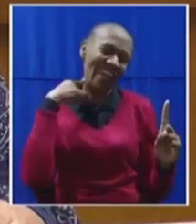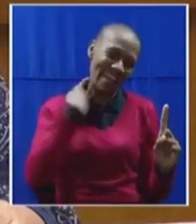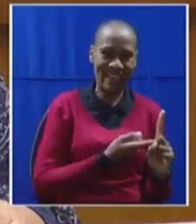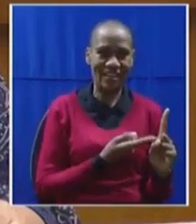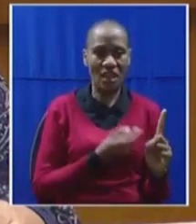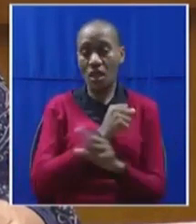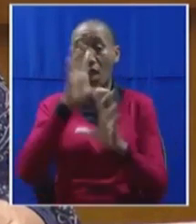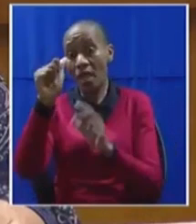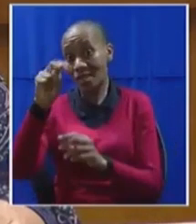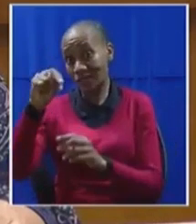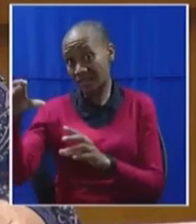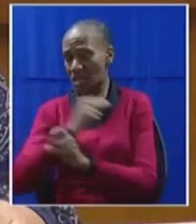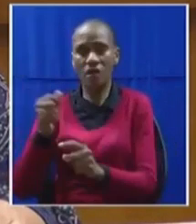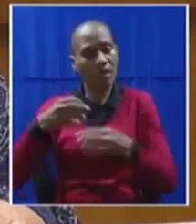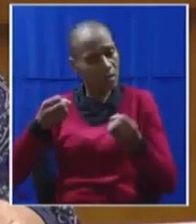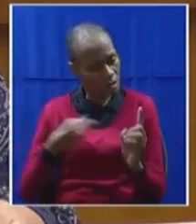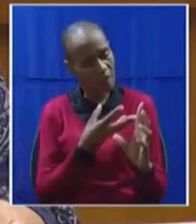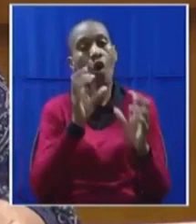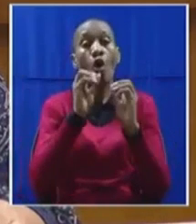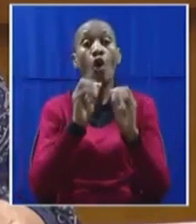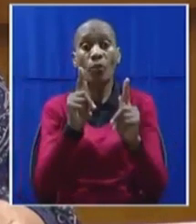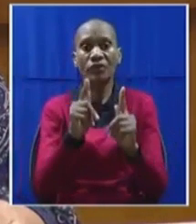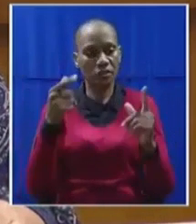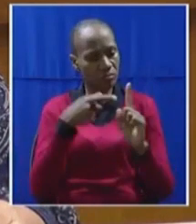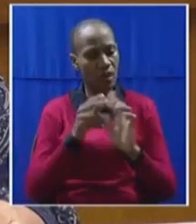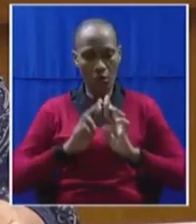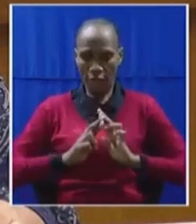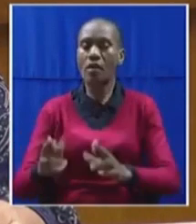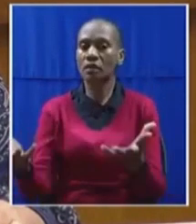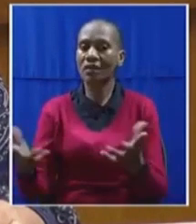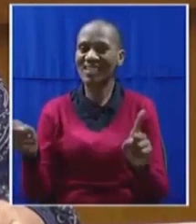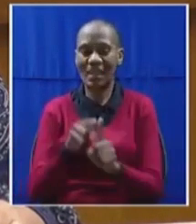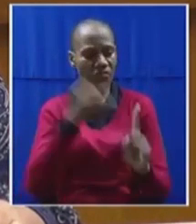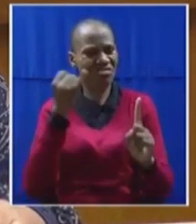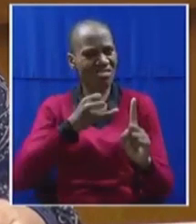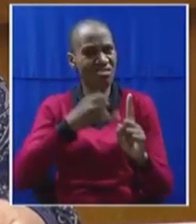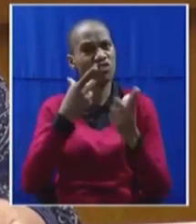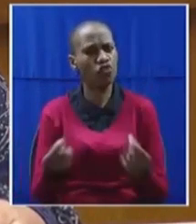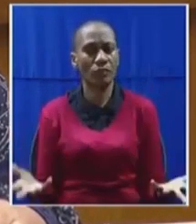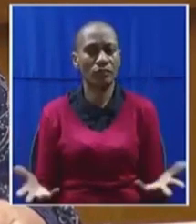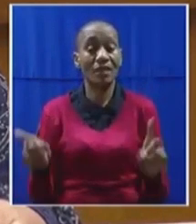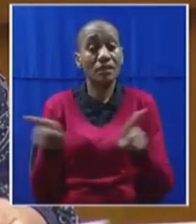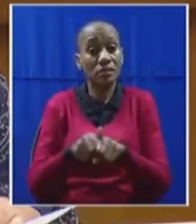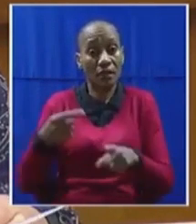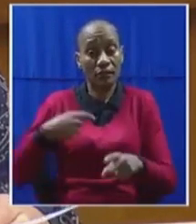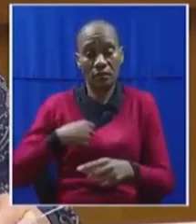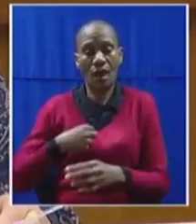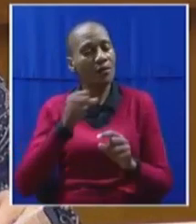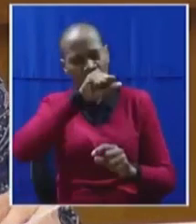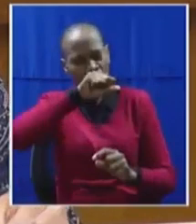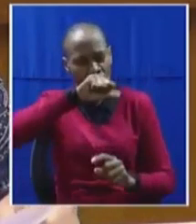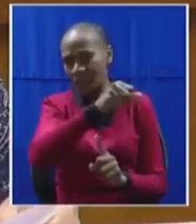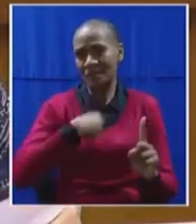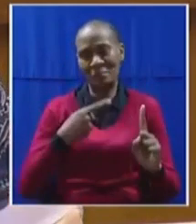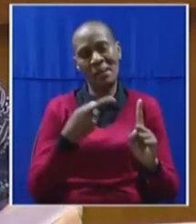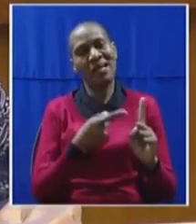refused to allow there to defend himself. Now that's the definition of a kangaroo court. Let's start with my particular favourite, and quite possibly the